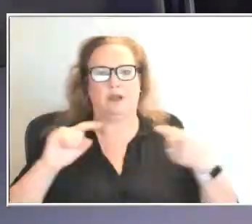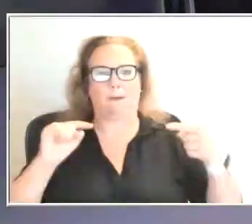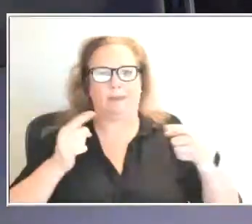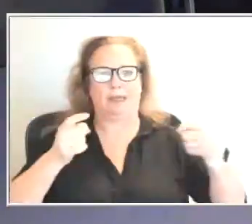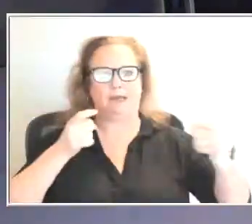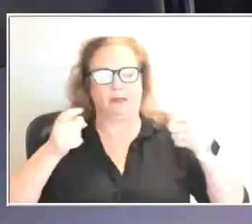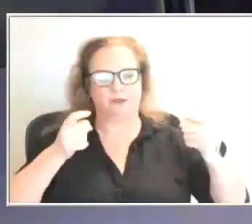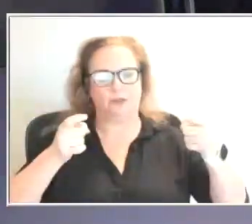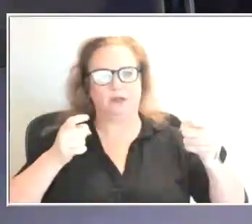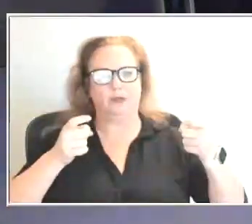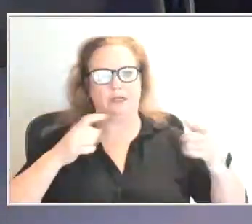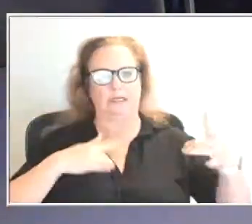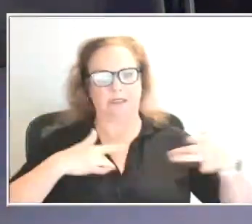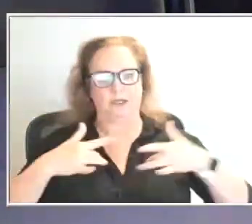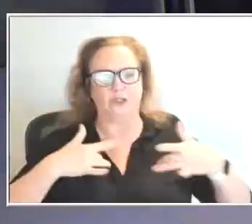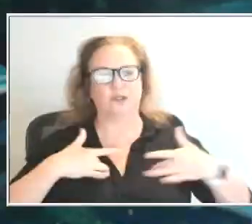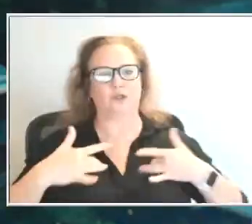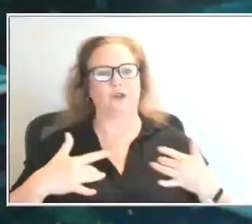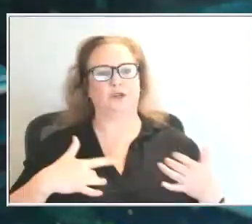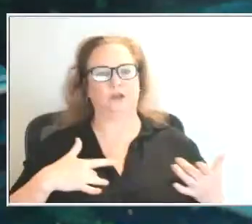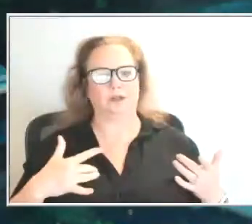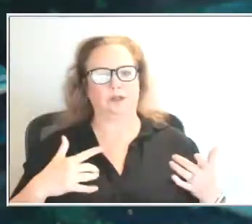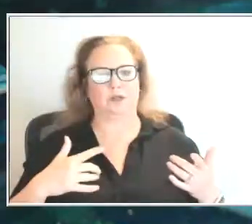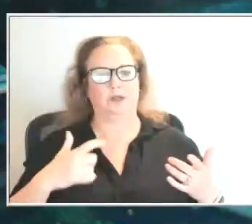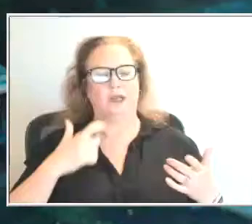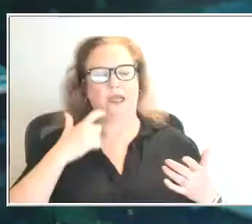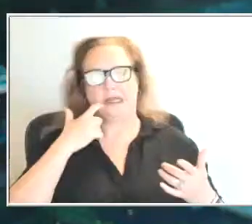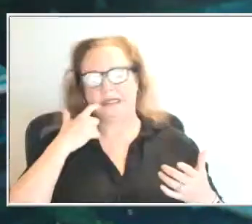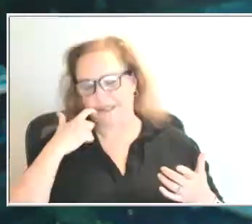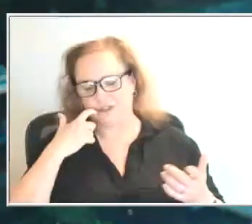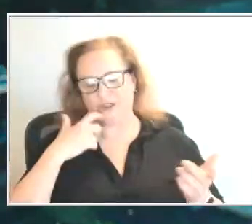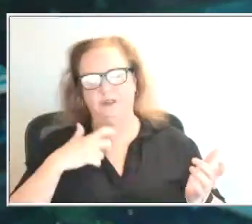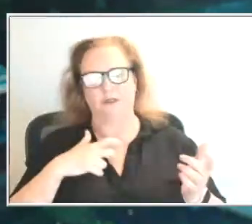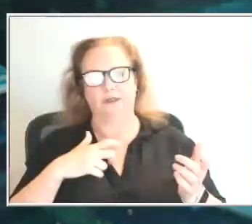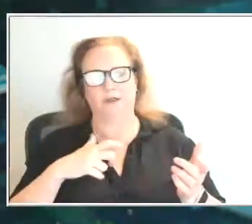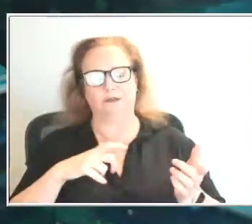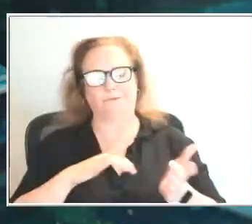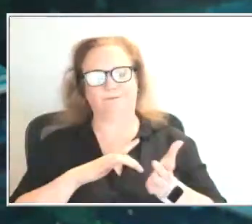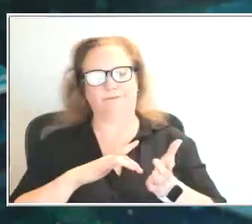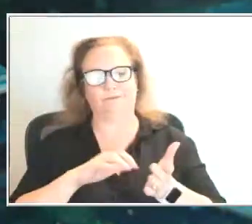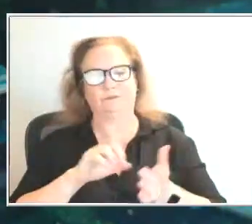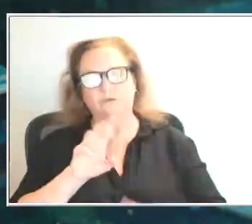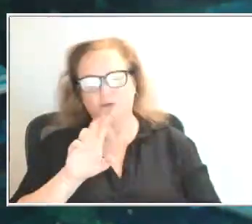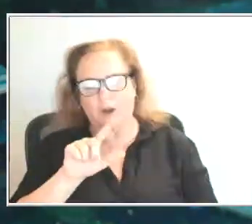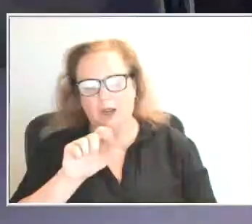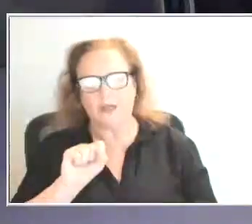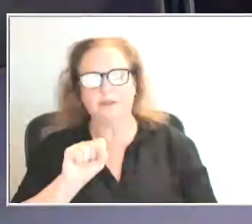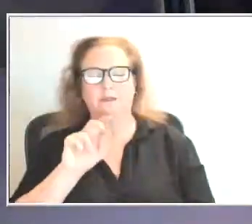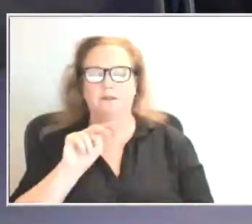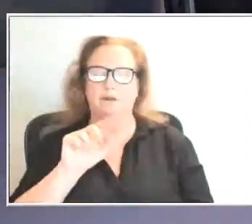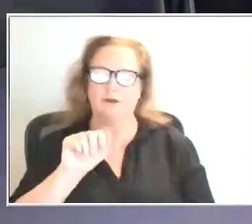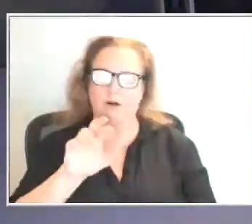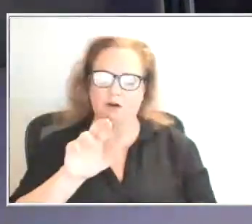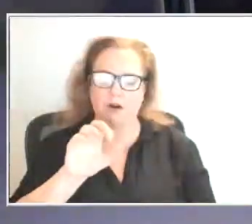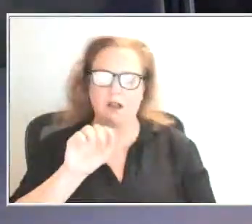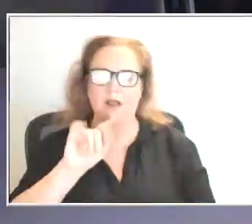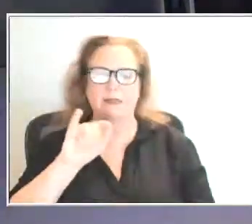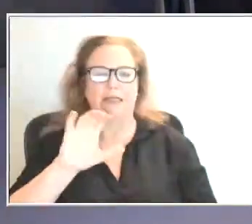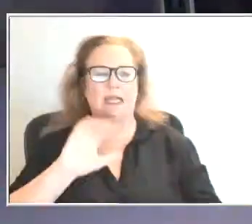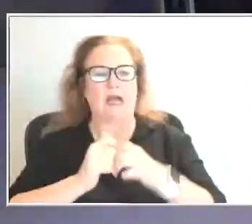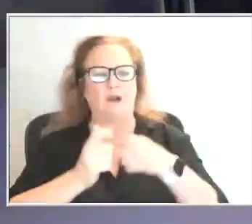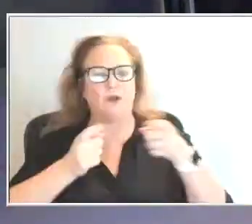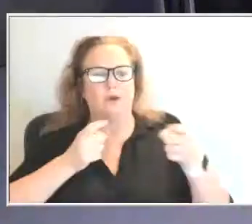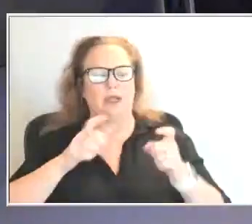all the concern about narcotic addiction, et cetera. Talk to us a little bit about how you handle it around